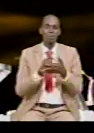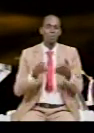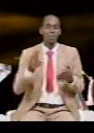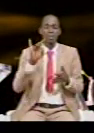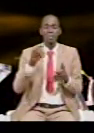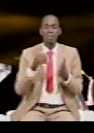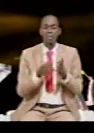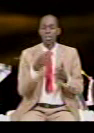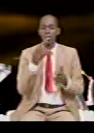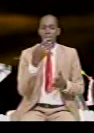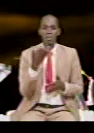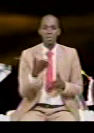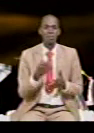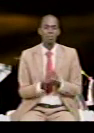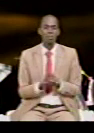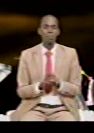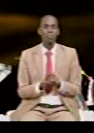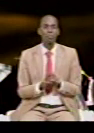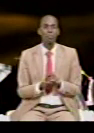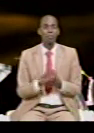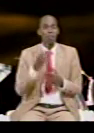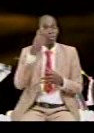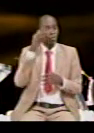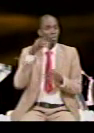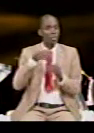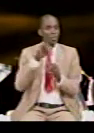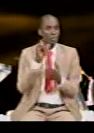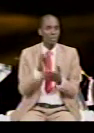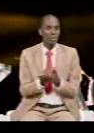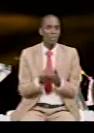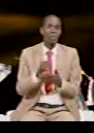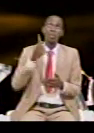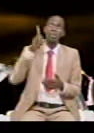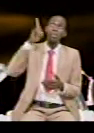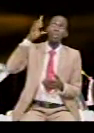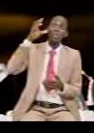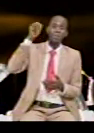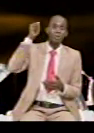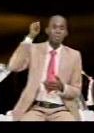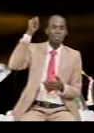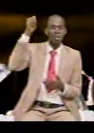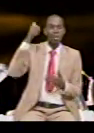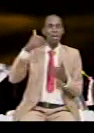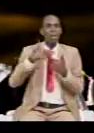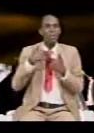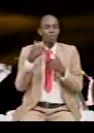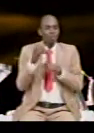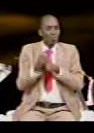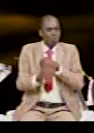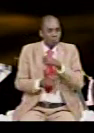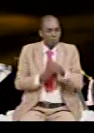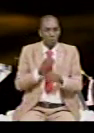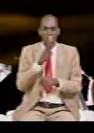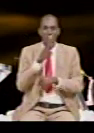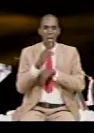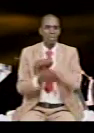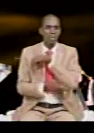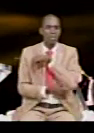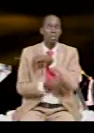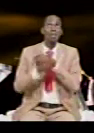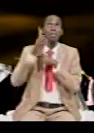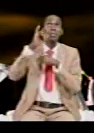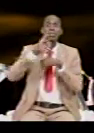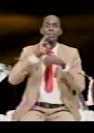says, "For in that he himself has suffered being tempted, he is able